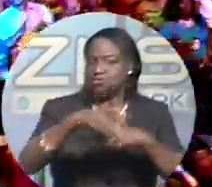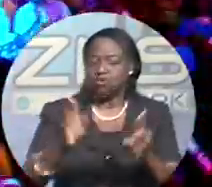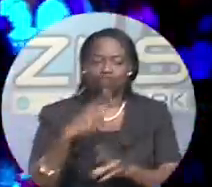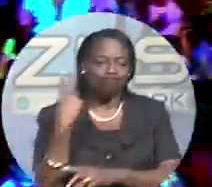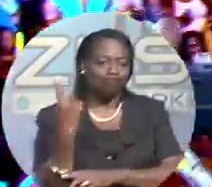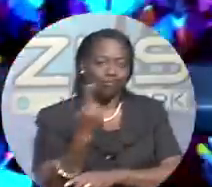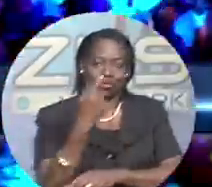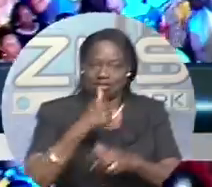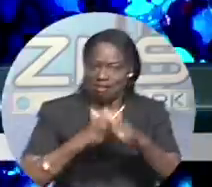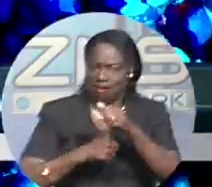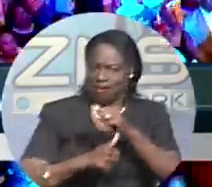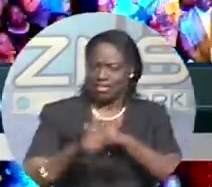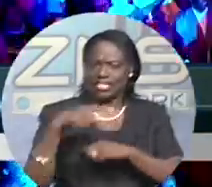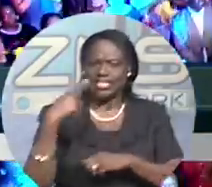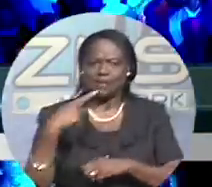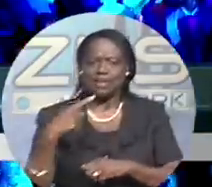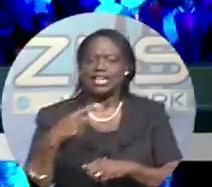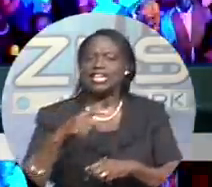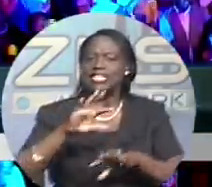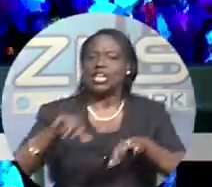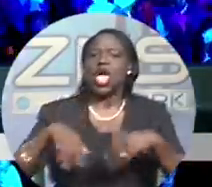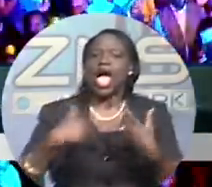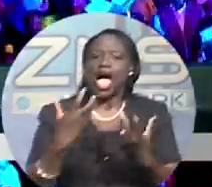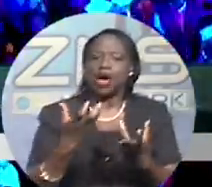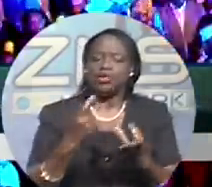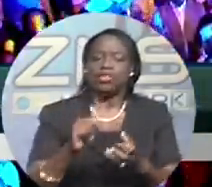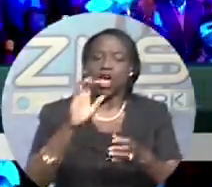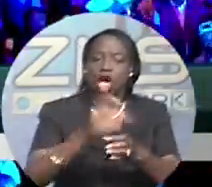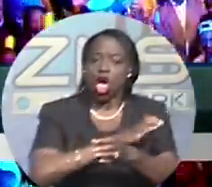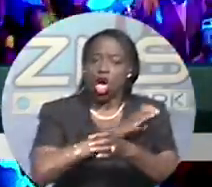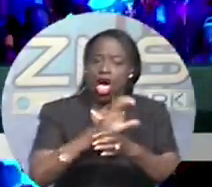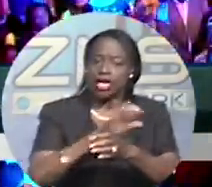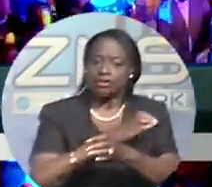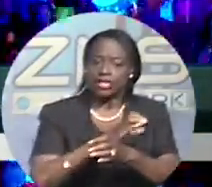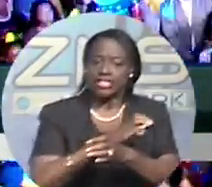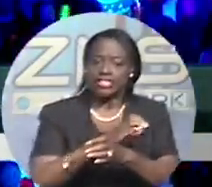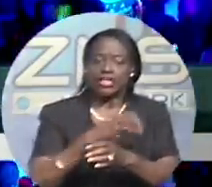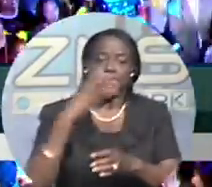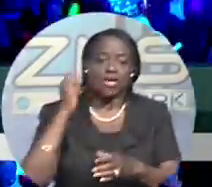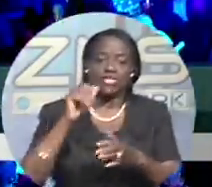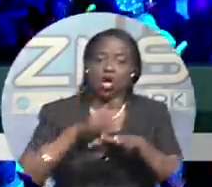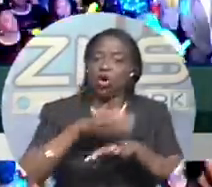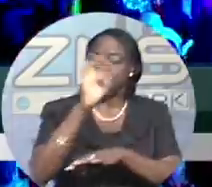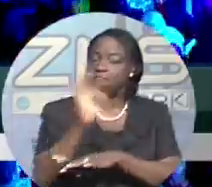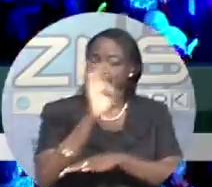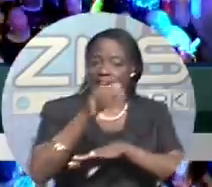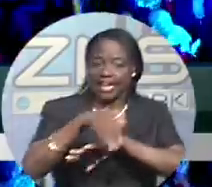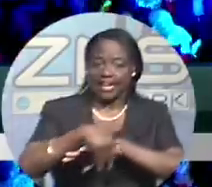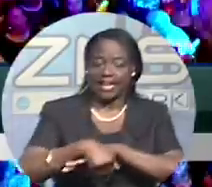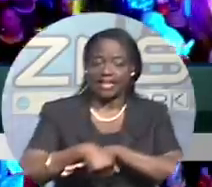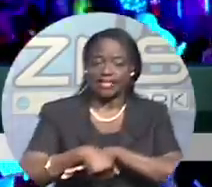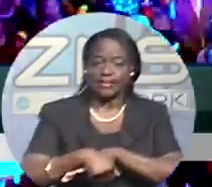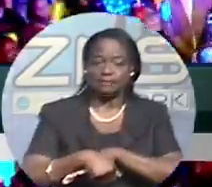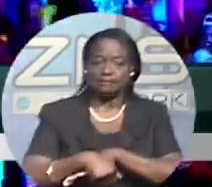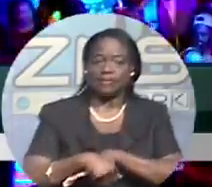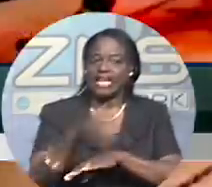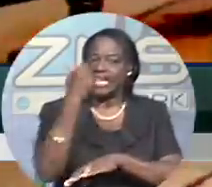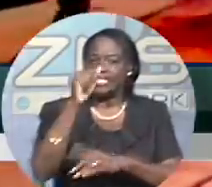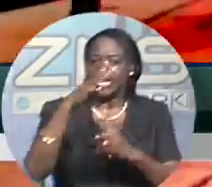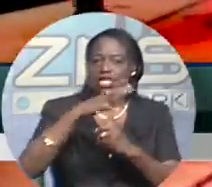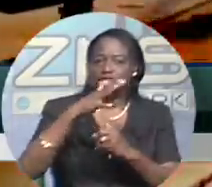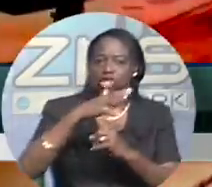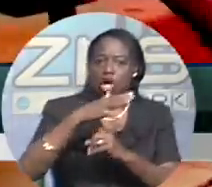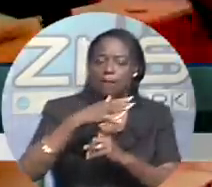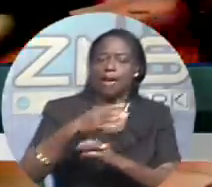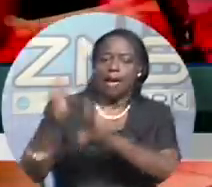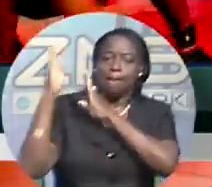be an understatement to describe the Bahamas Junkanoo Carnival's Music Masters concert Friday night at Fort Charlotte. 10 top Bahamian artists